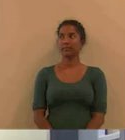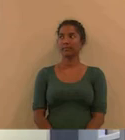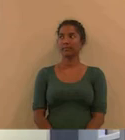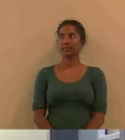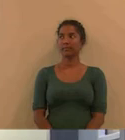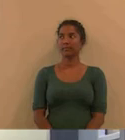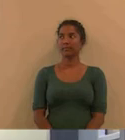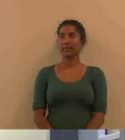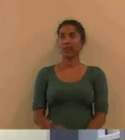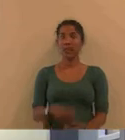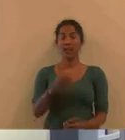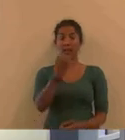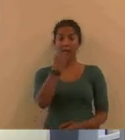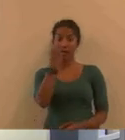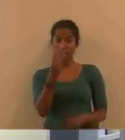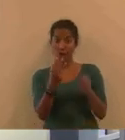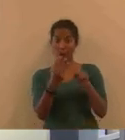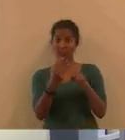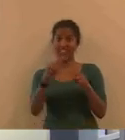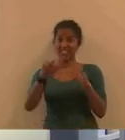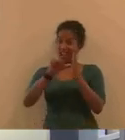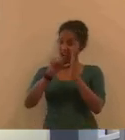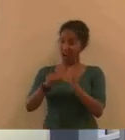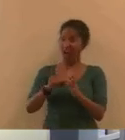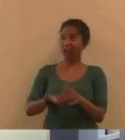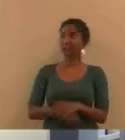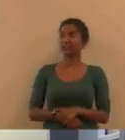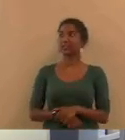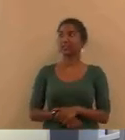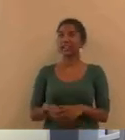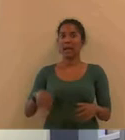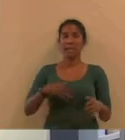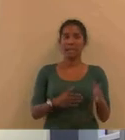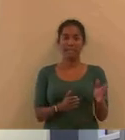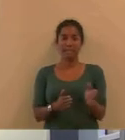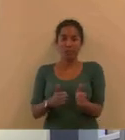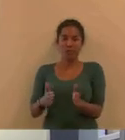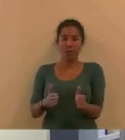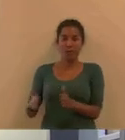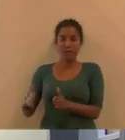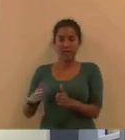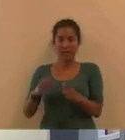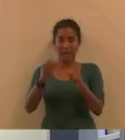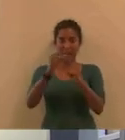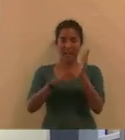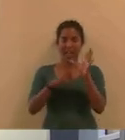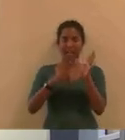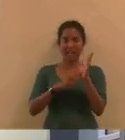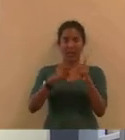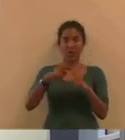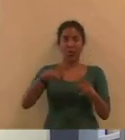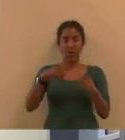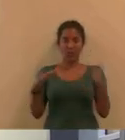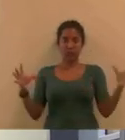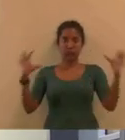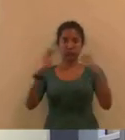Option number 3, which is the hardest one, is a moving plank. So we combine those 2 movements, and we're trying to do that for